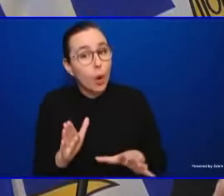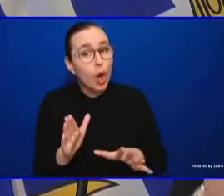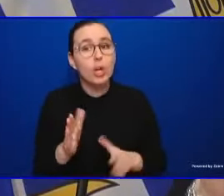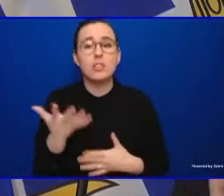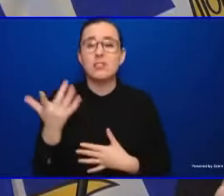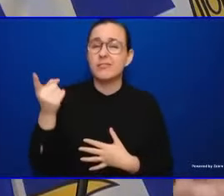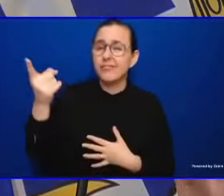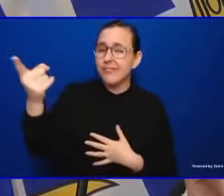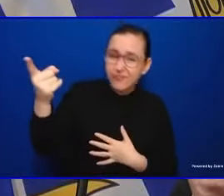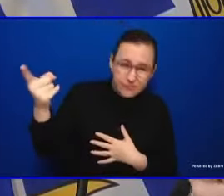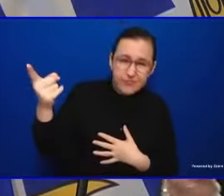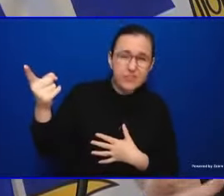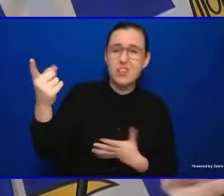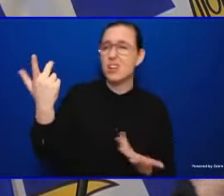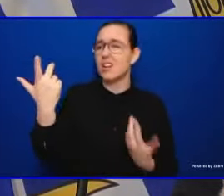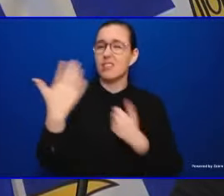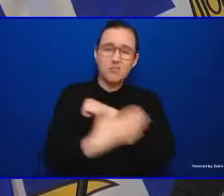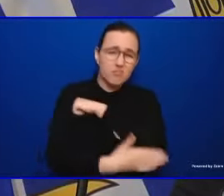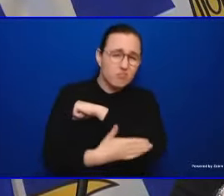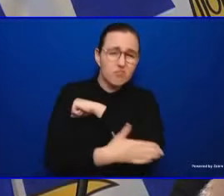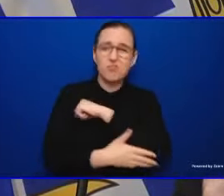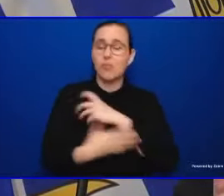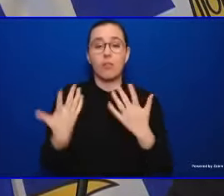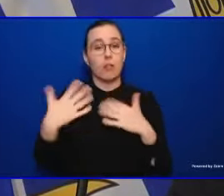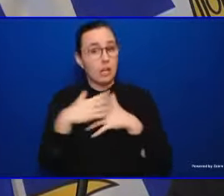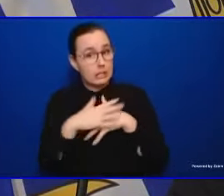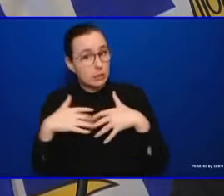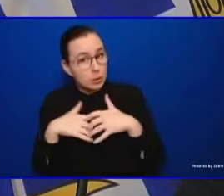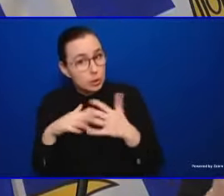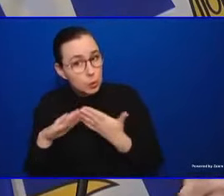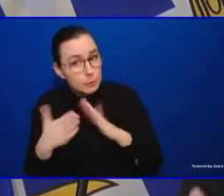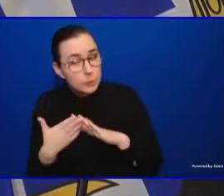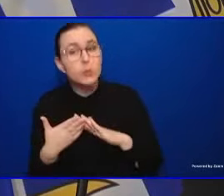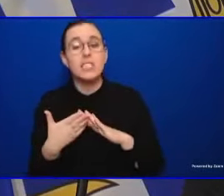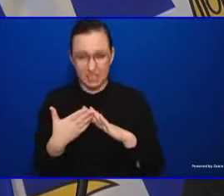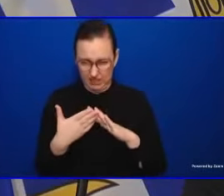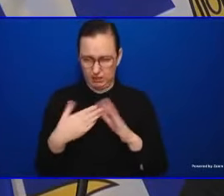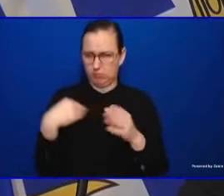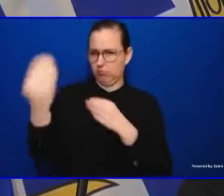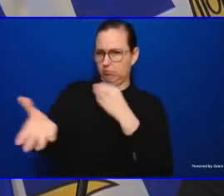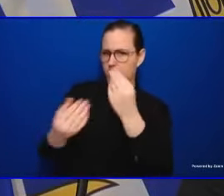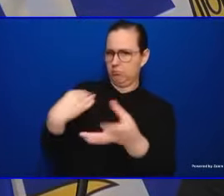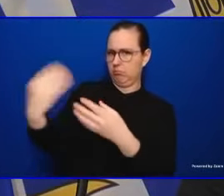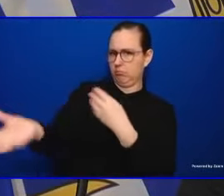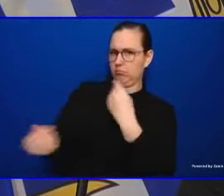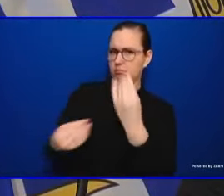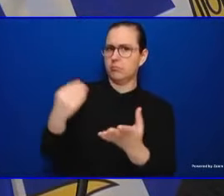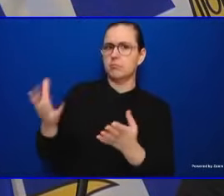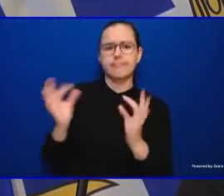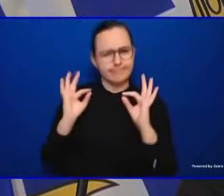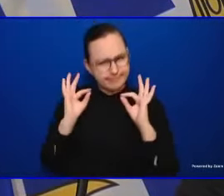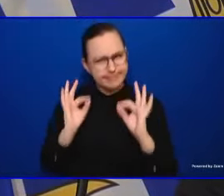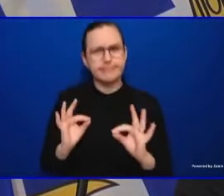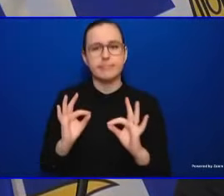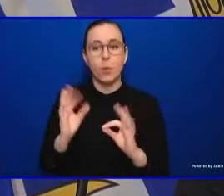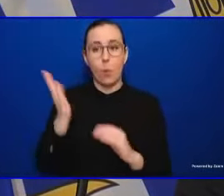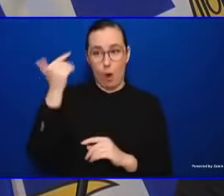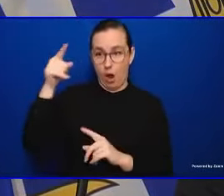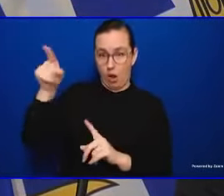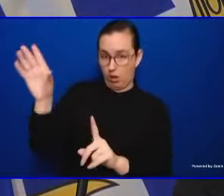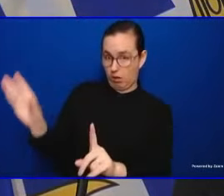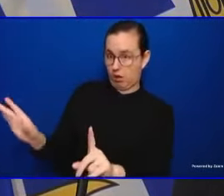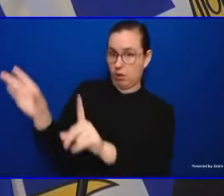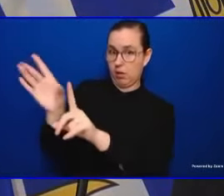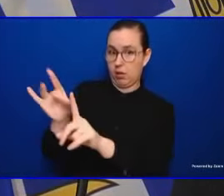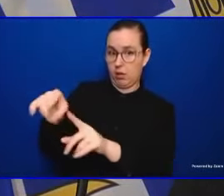that we can tell when Omicron in particular is entering those communities and support those communities in taking actions. And of